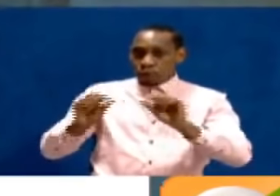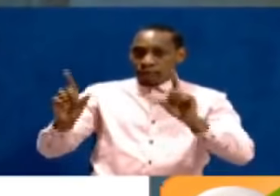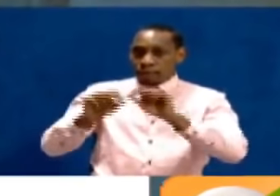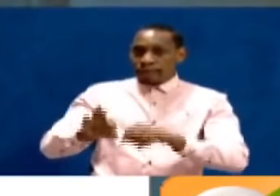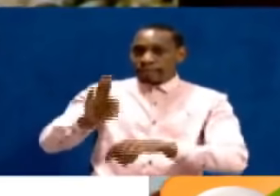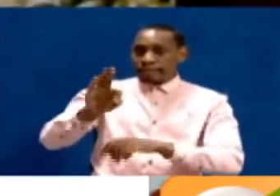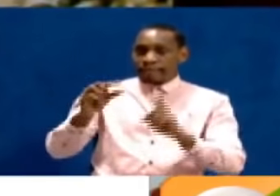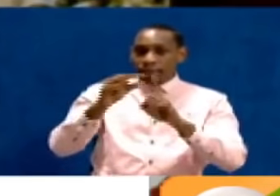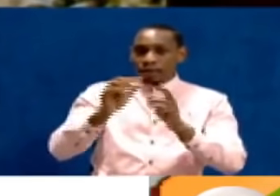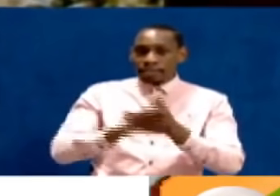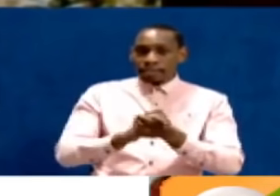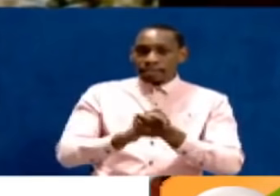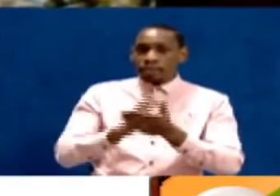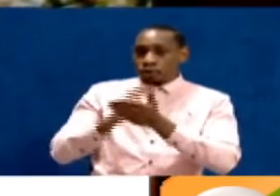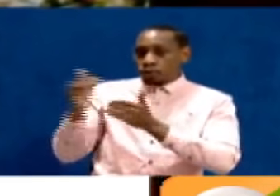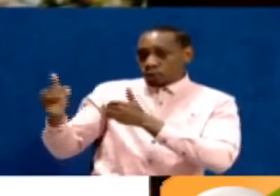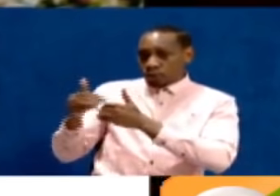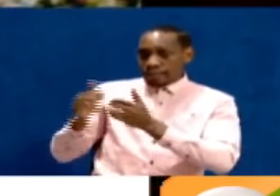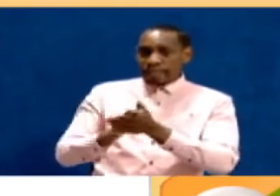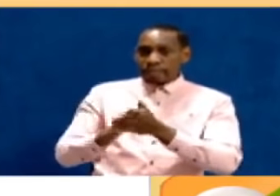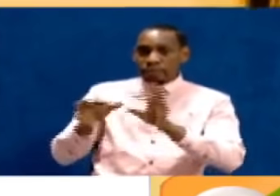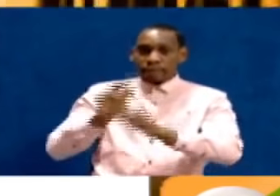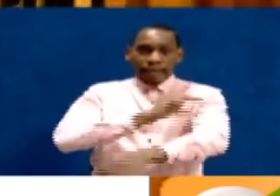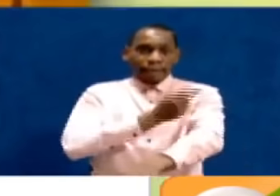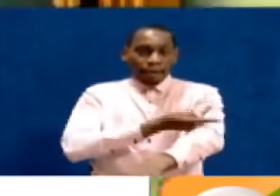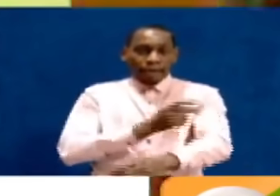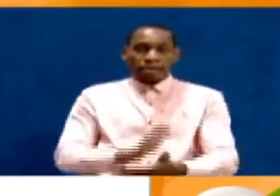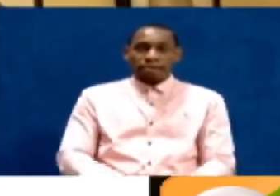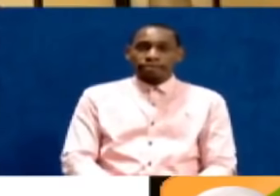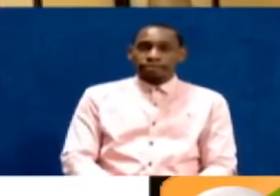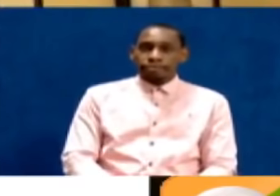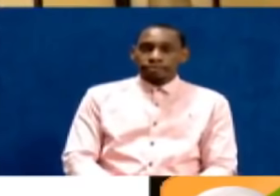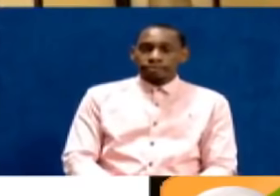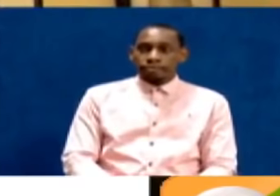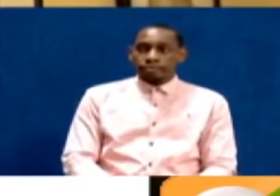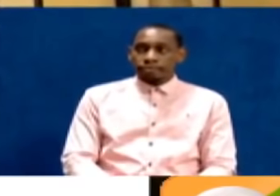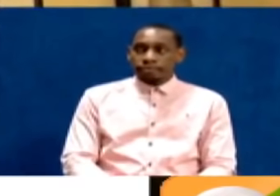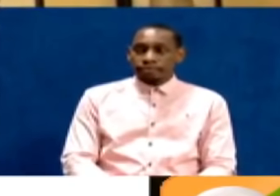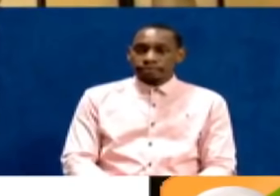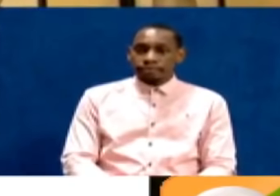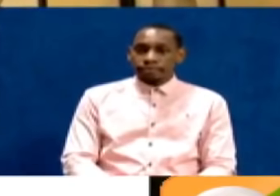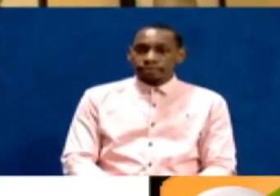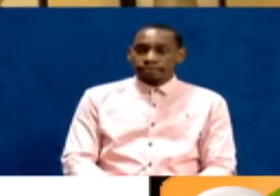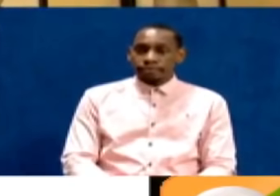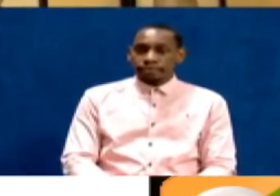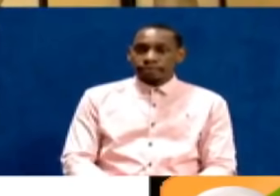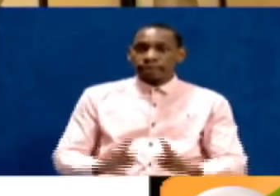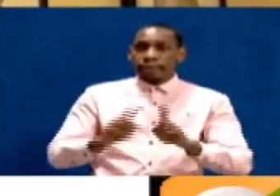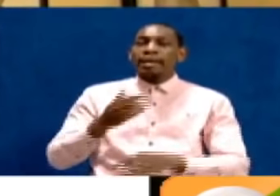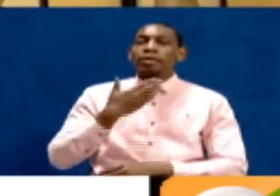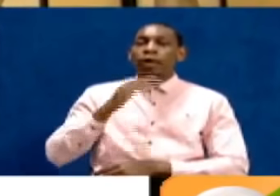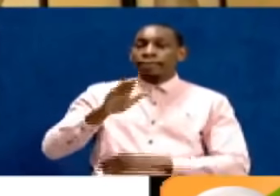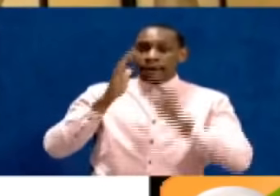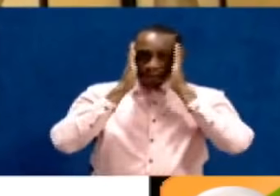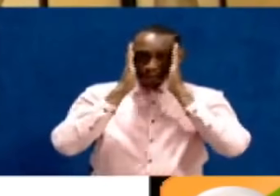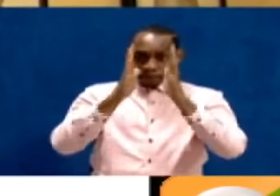by three words: proximity to power. But I just want to draw your